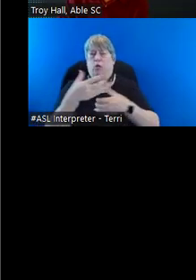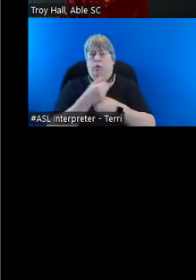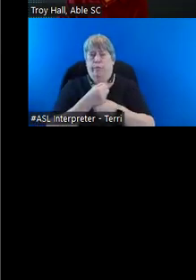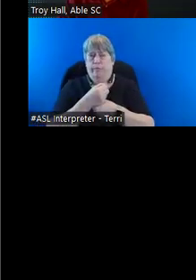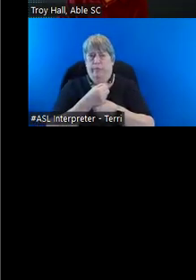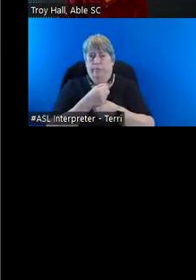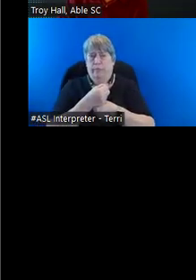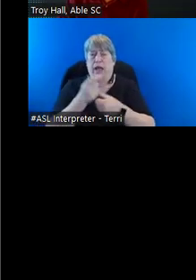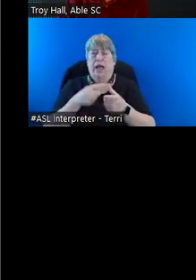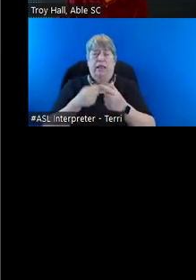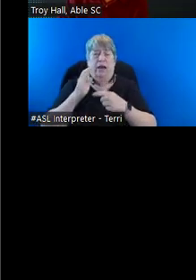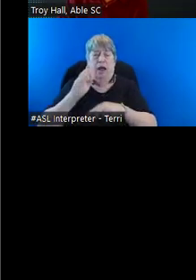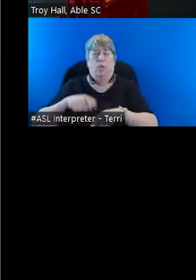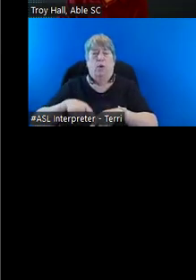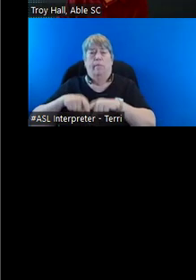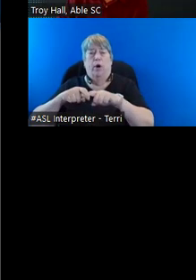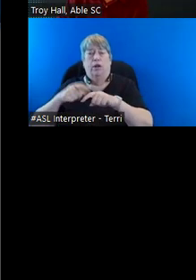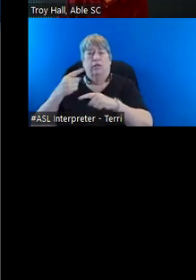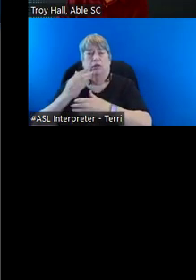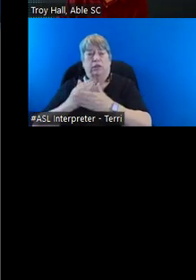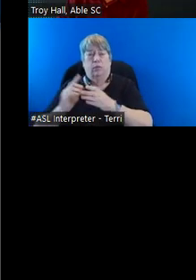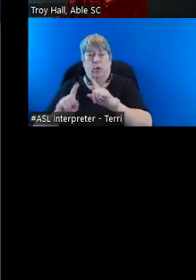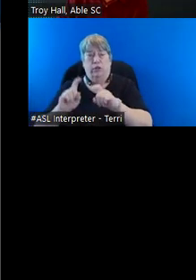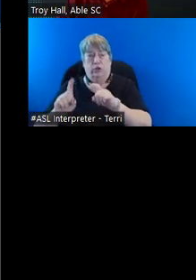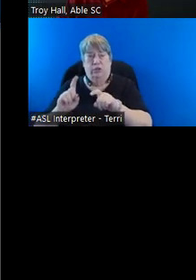I'm going to pause for some questions.